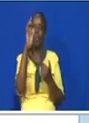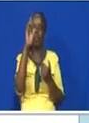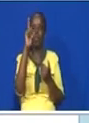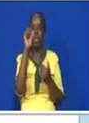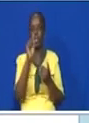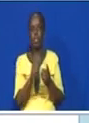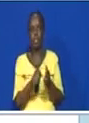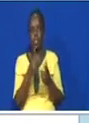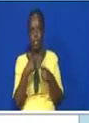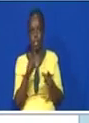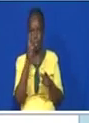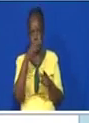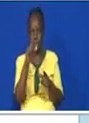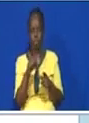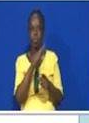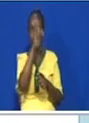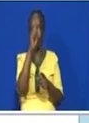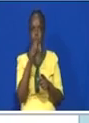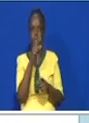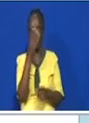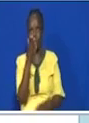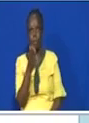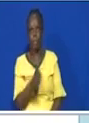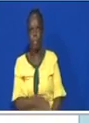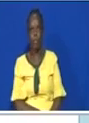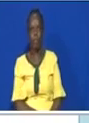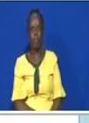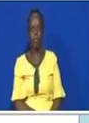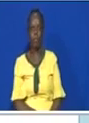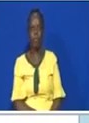let us now go to the questions,